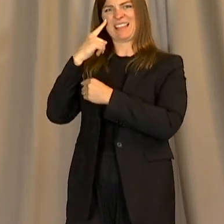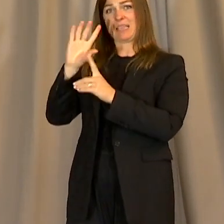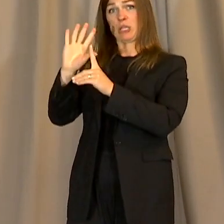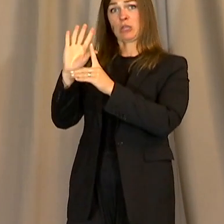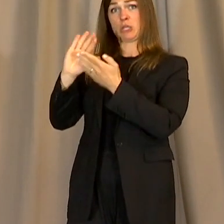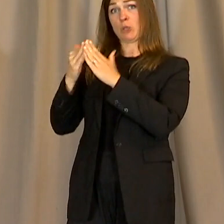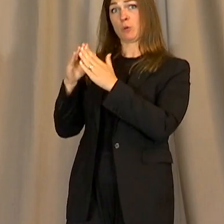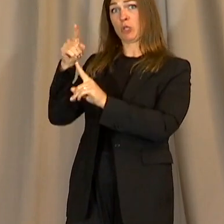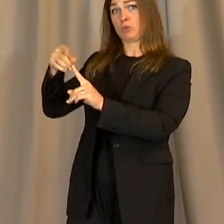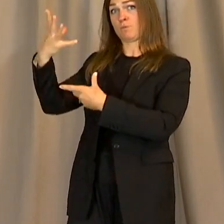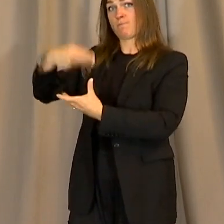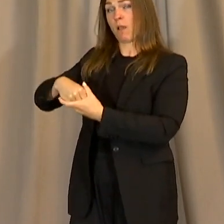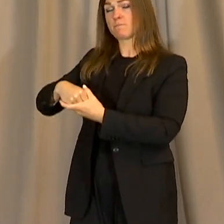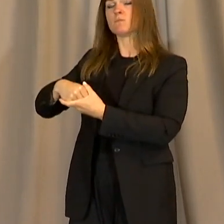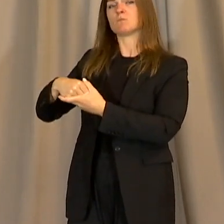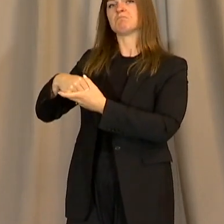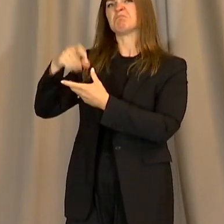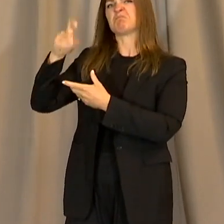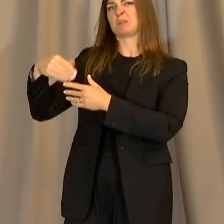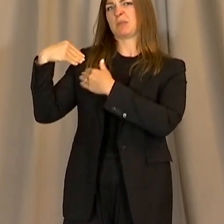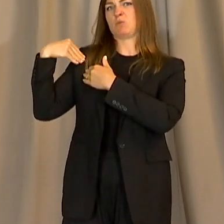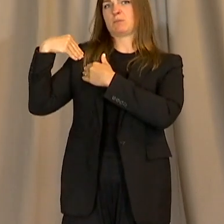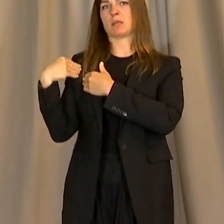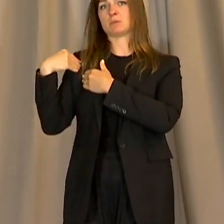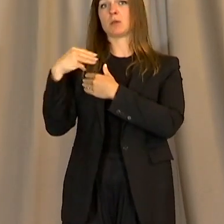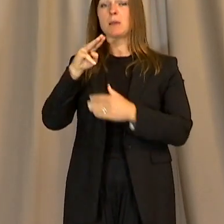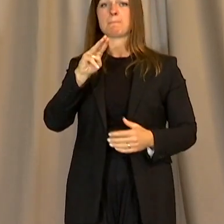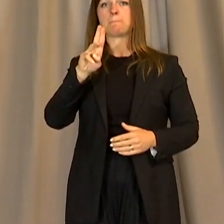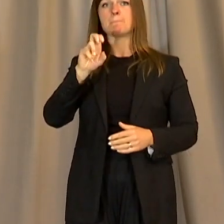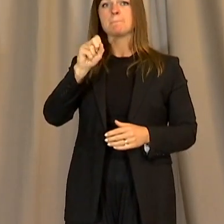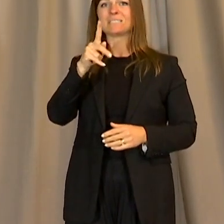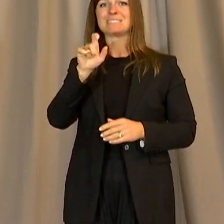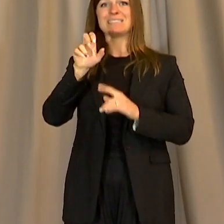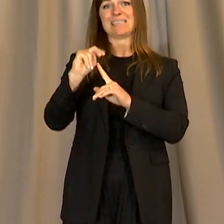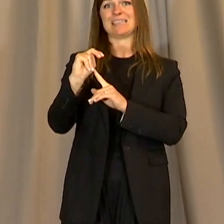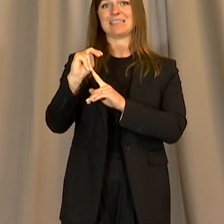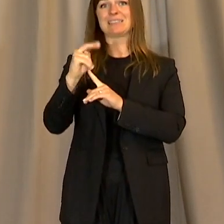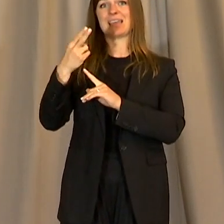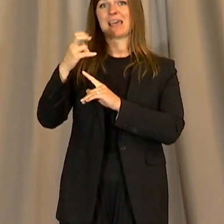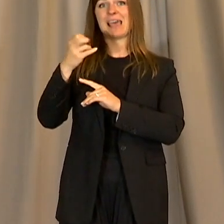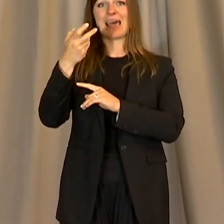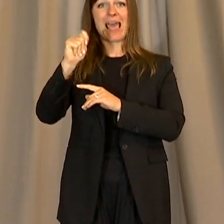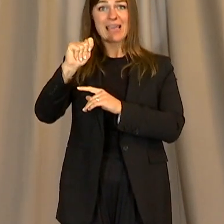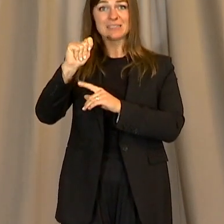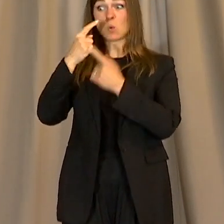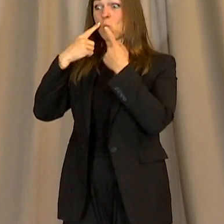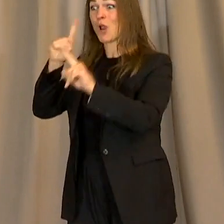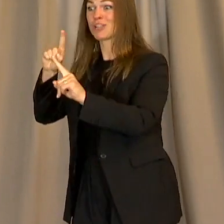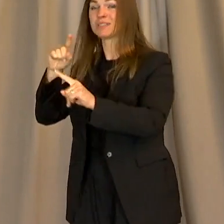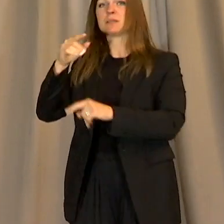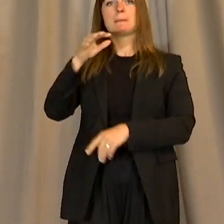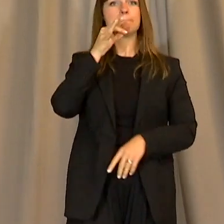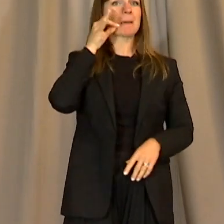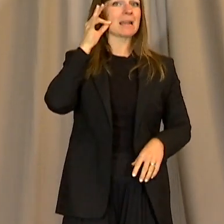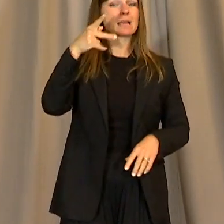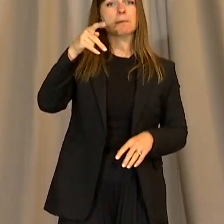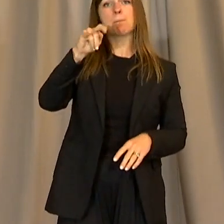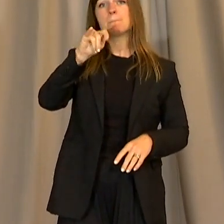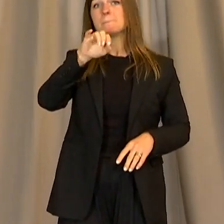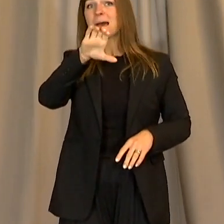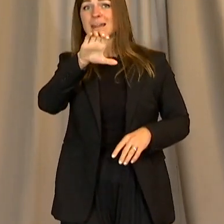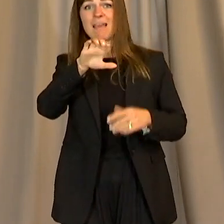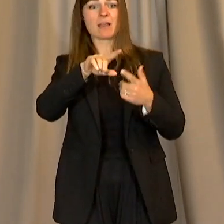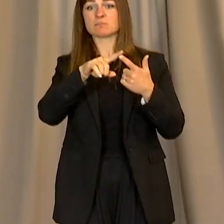that you serve. What will work in Muskegon Heights won't work in Pontiac, won't work in Saginaw, won't work in Detroit.